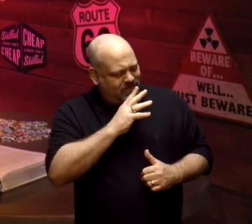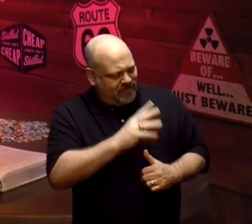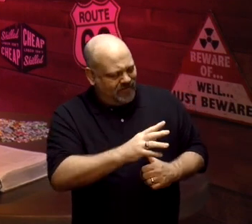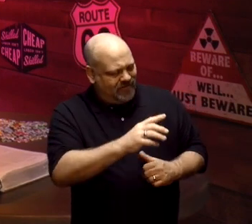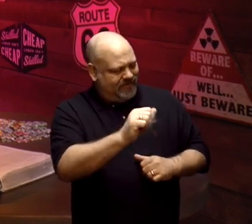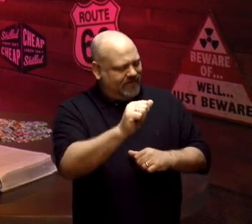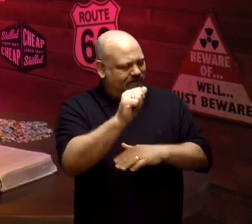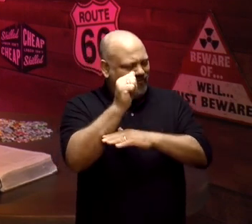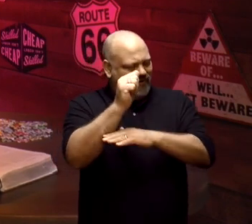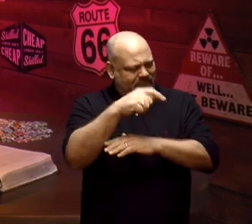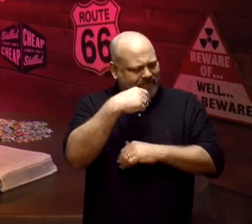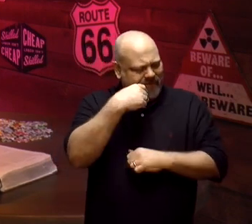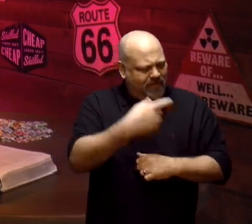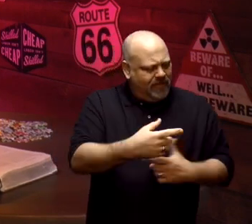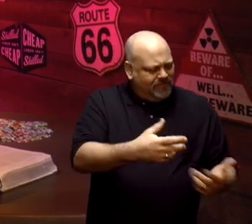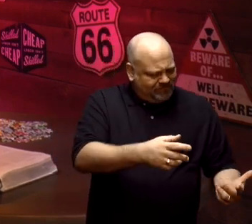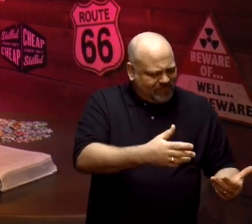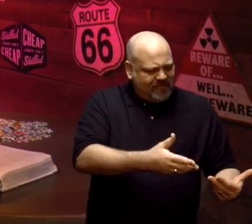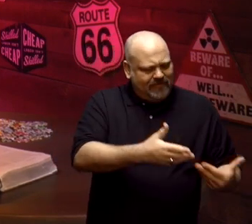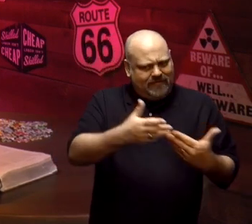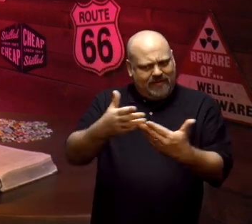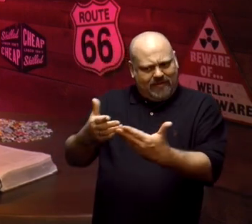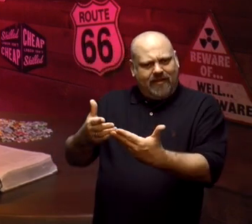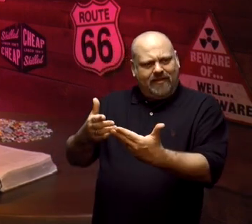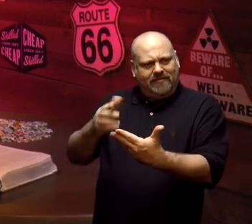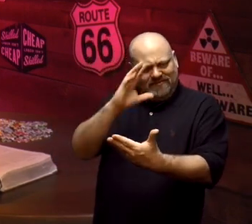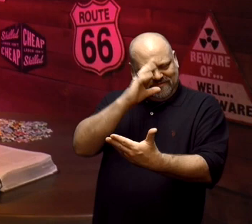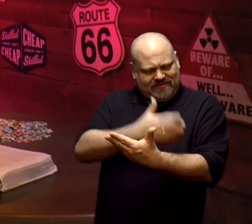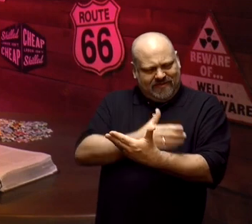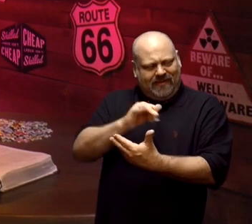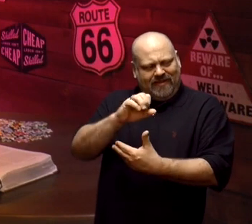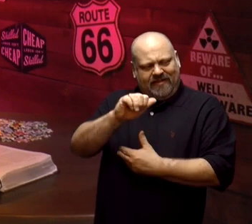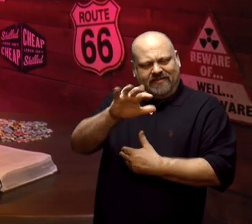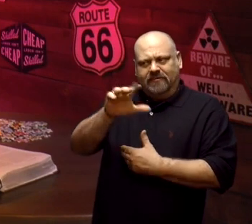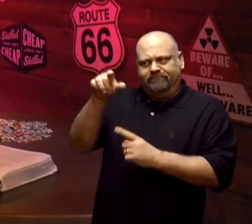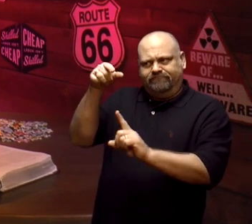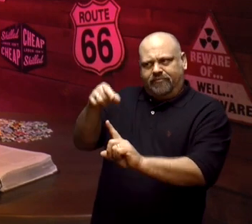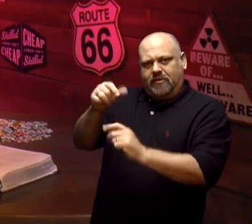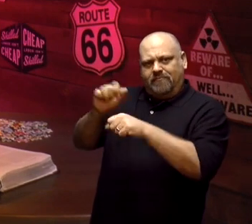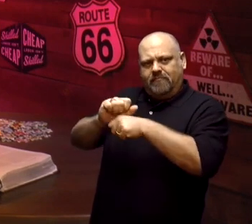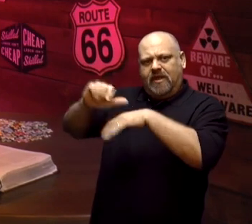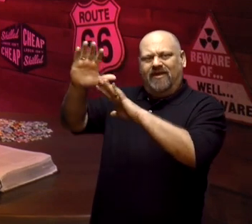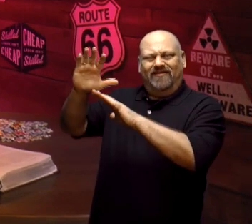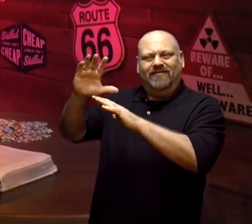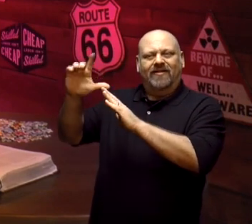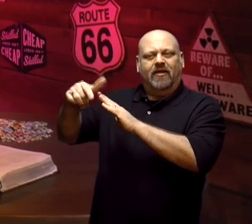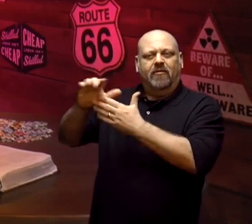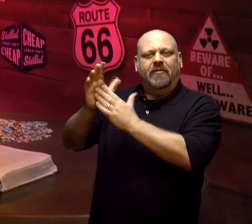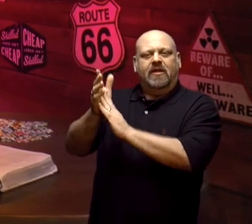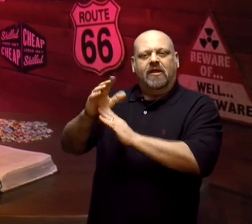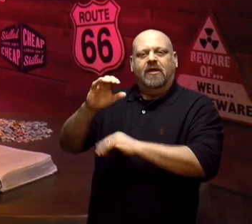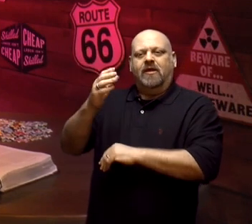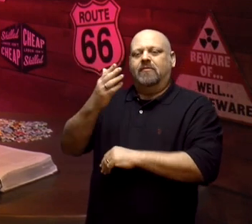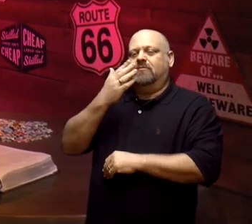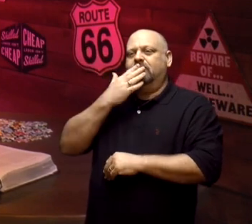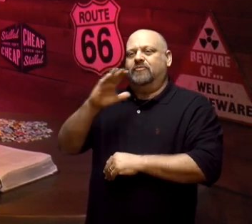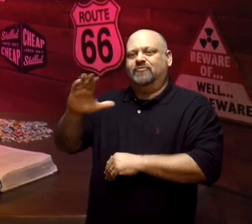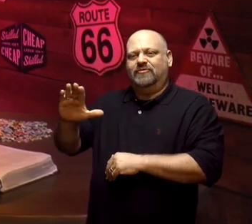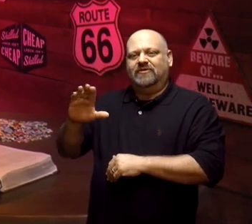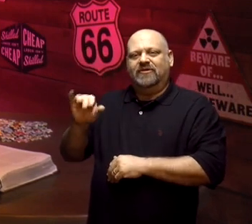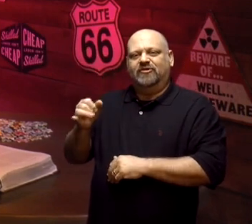to take Isaac to a specific mountain in what would become Jerusalem. We'll get back to that in a minute.